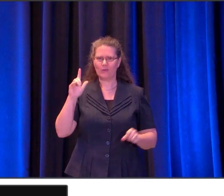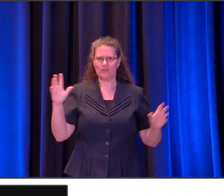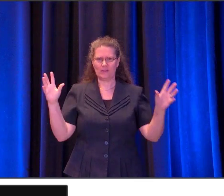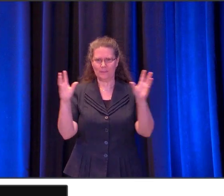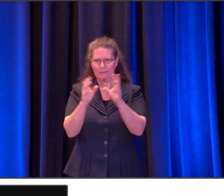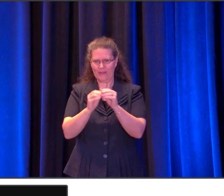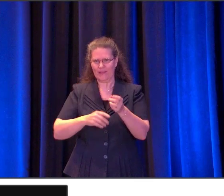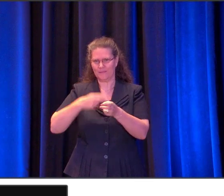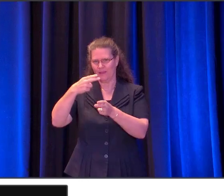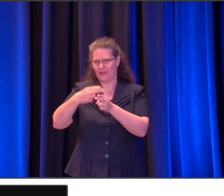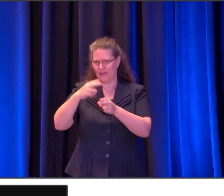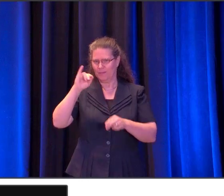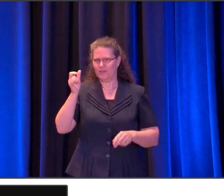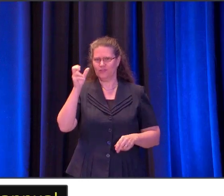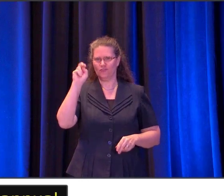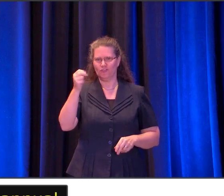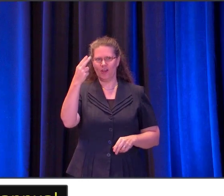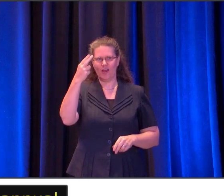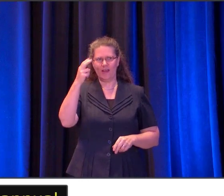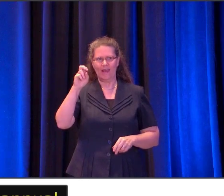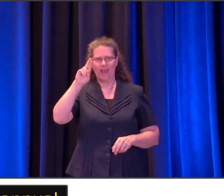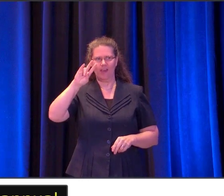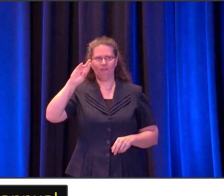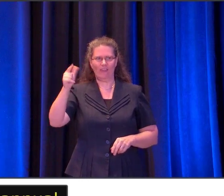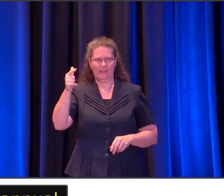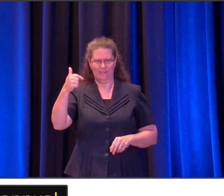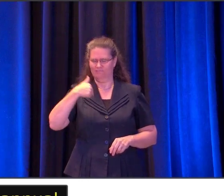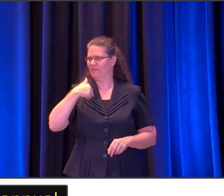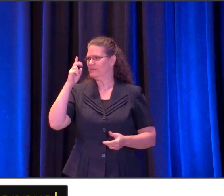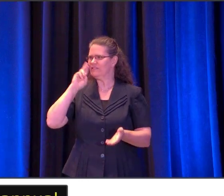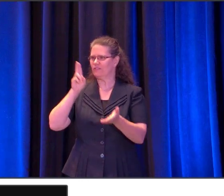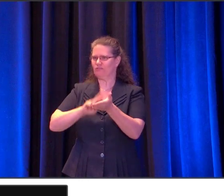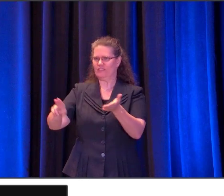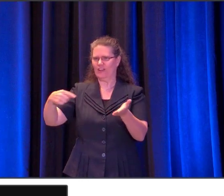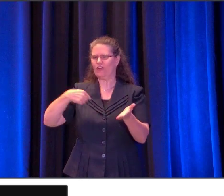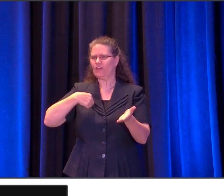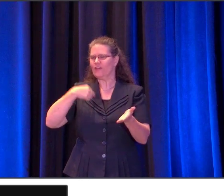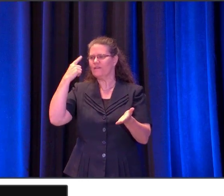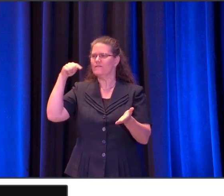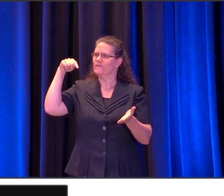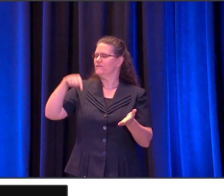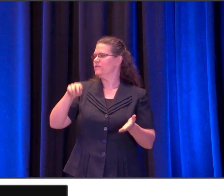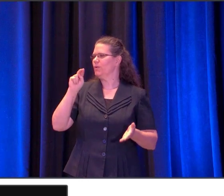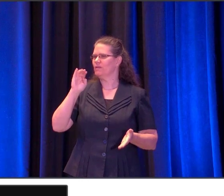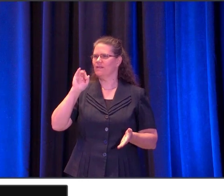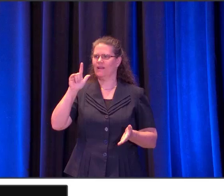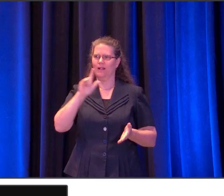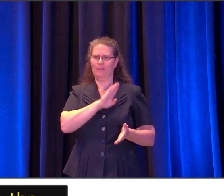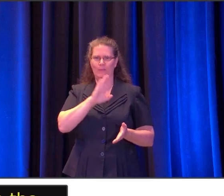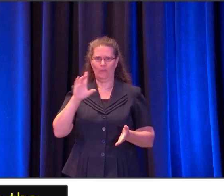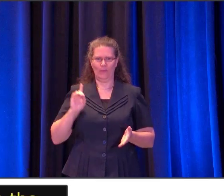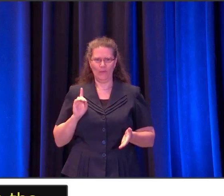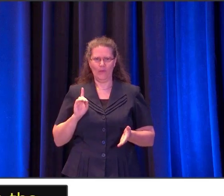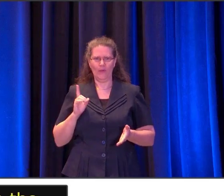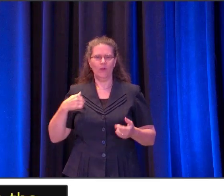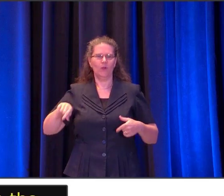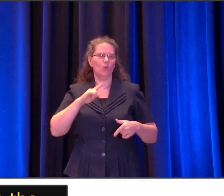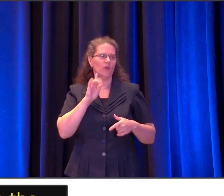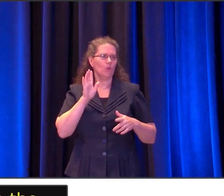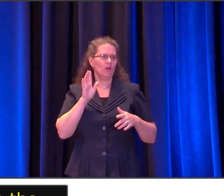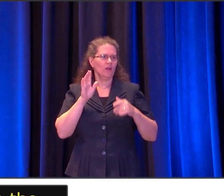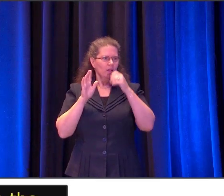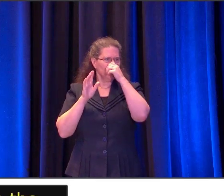name is John Herring, and I am the secretary of the Nickel Board, and we will